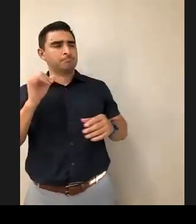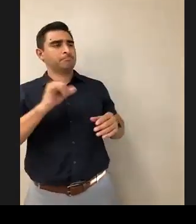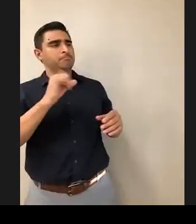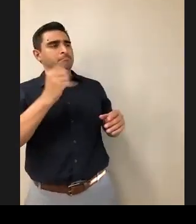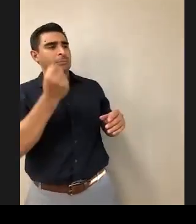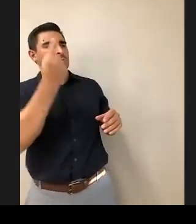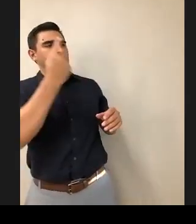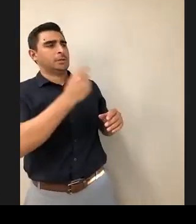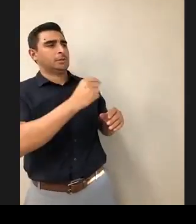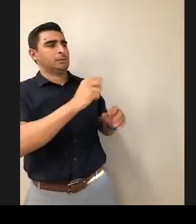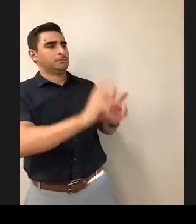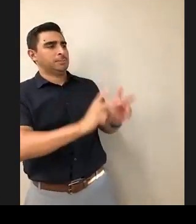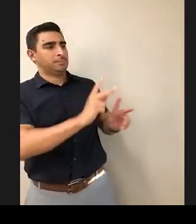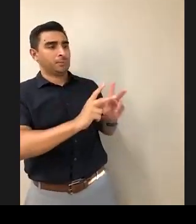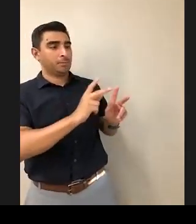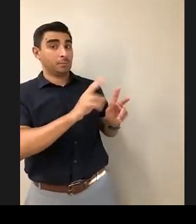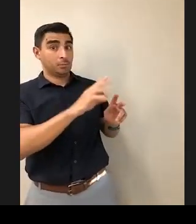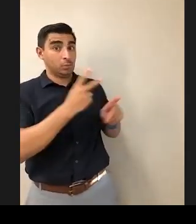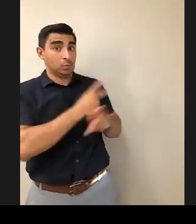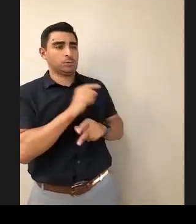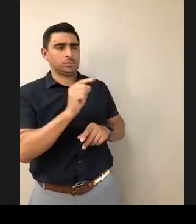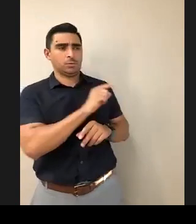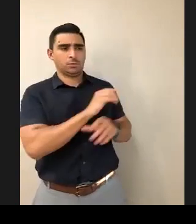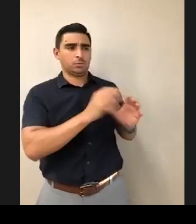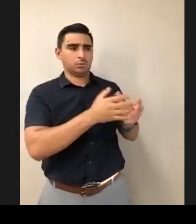And we'll go ahead and start with Chris on this one.